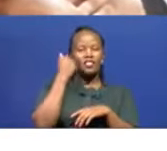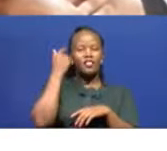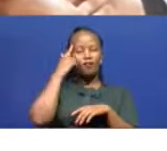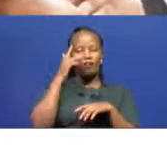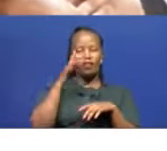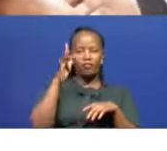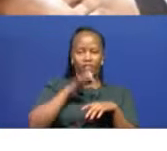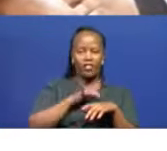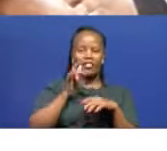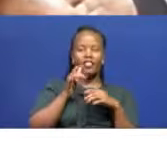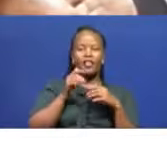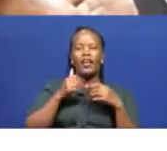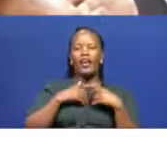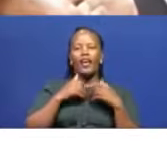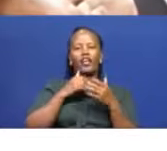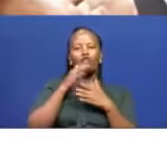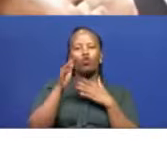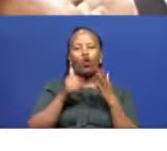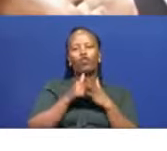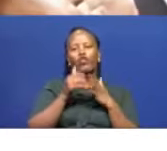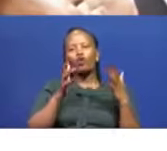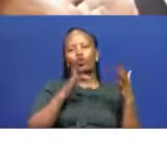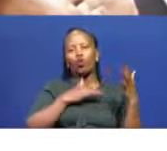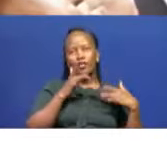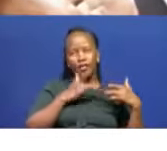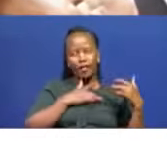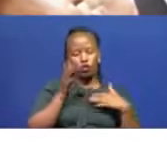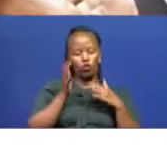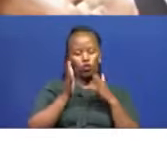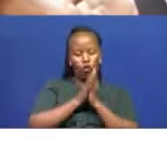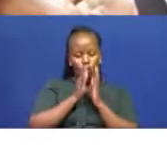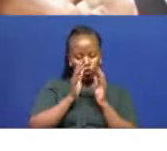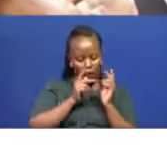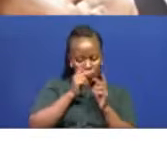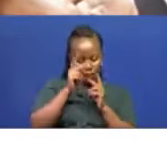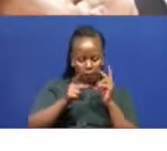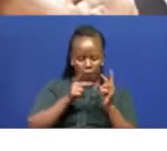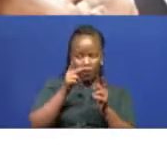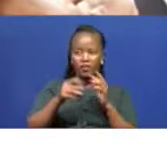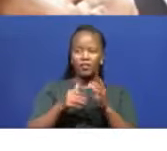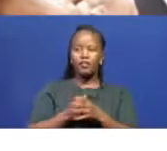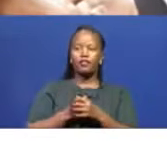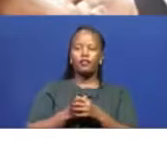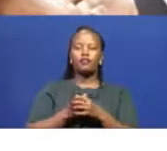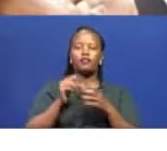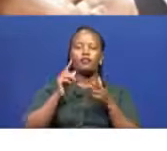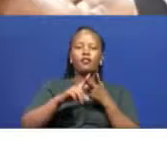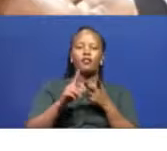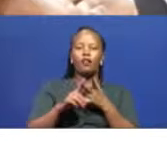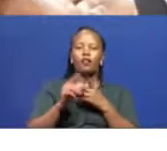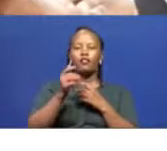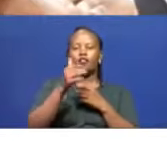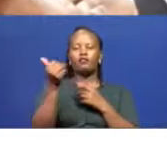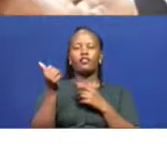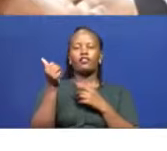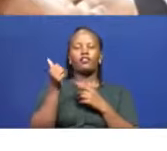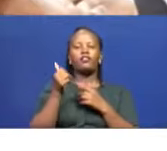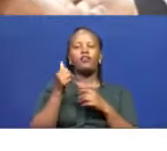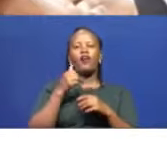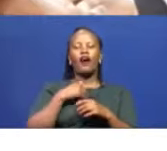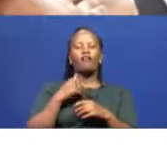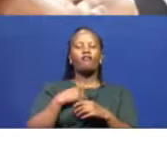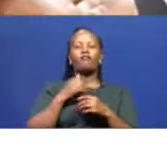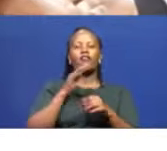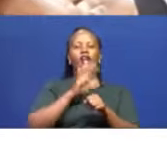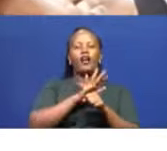with bias, irrelevant considerations, and procedural violations of the Standing Order 75,